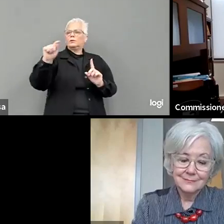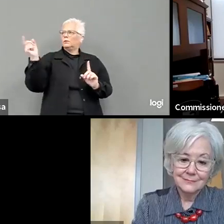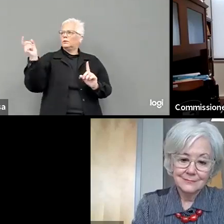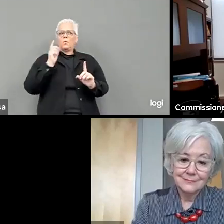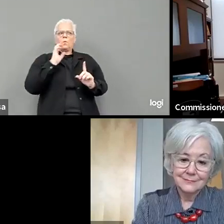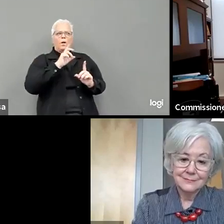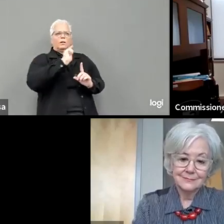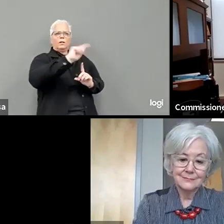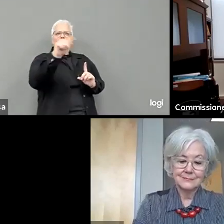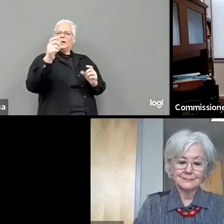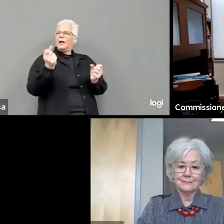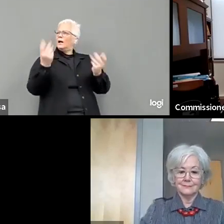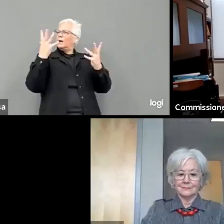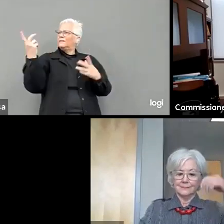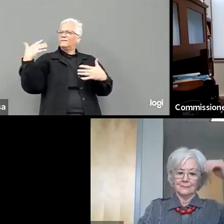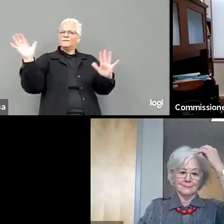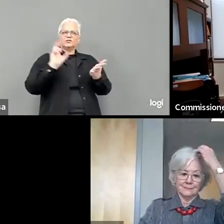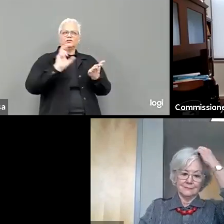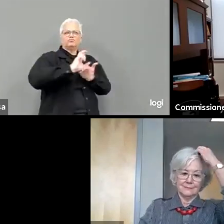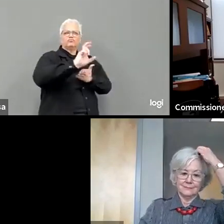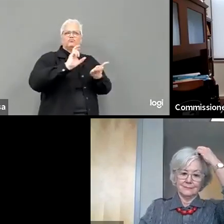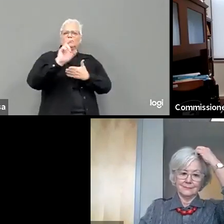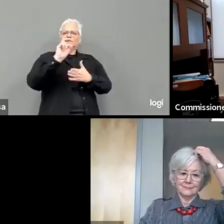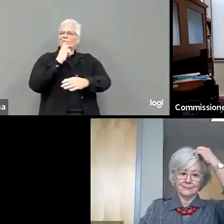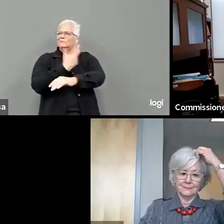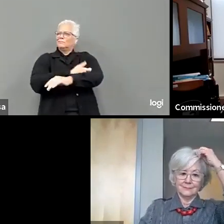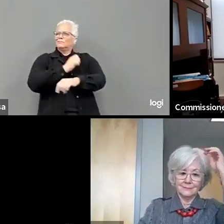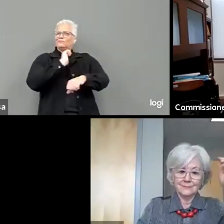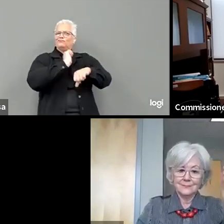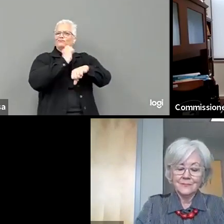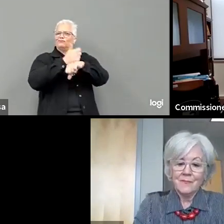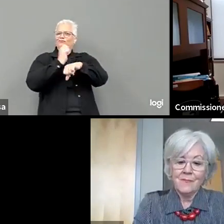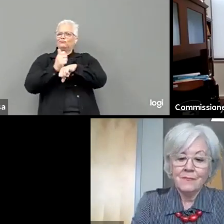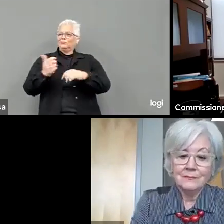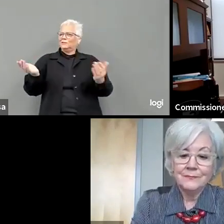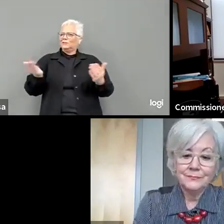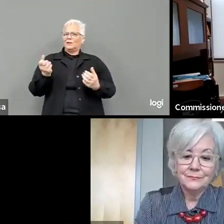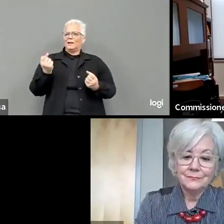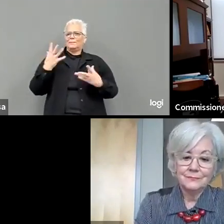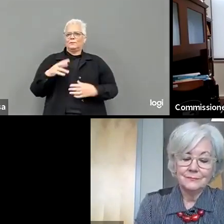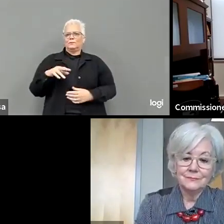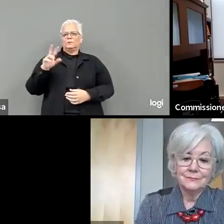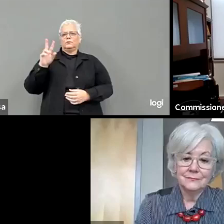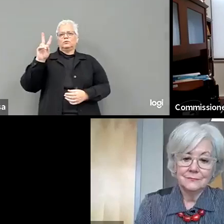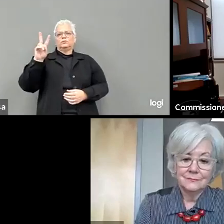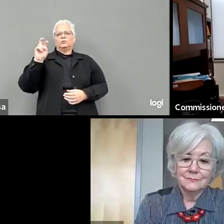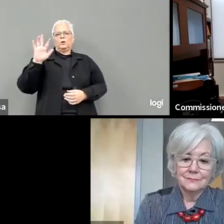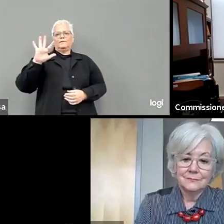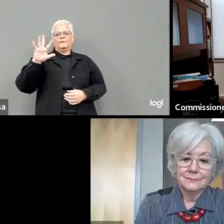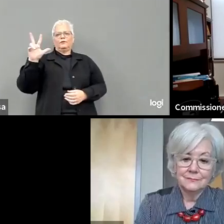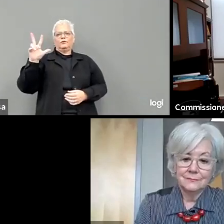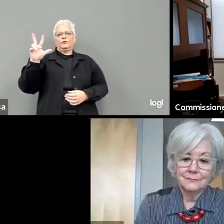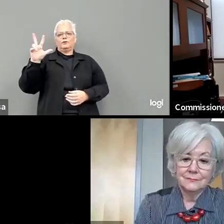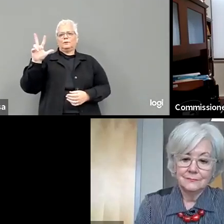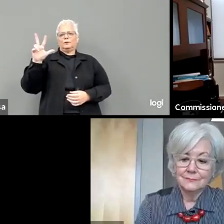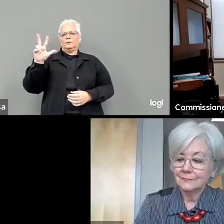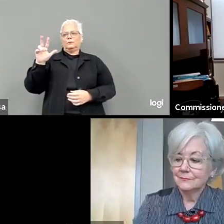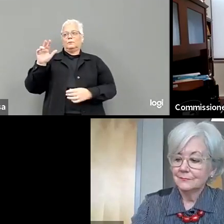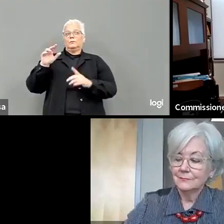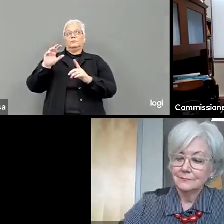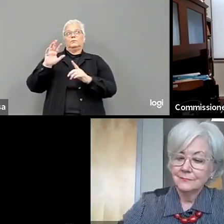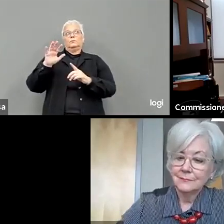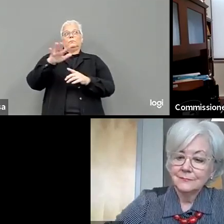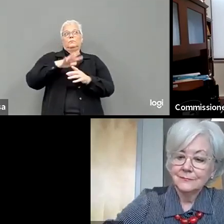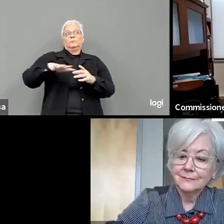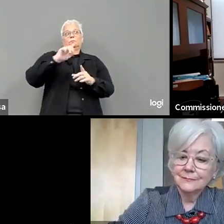we have in Tulsa County 253 providers who have registered through the federal portal. But of course, there's not